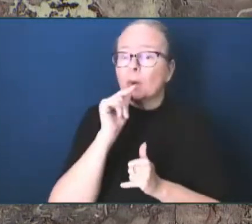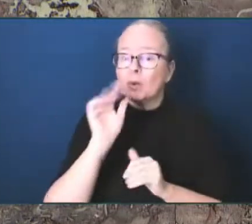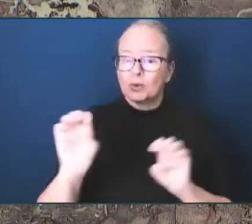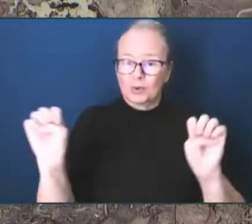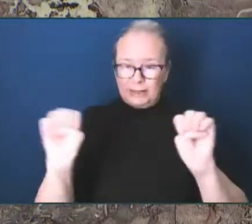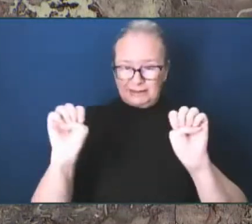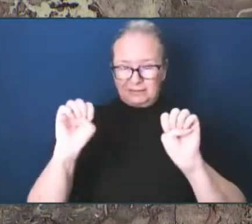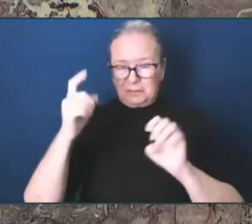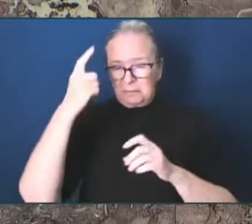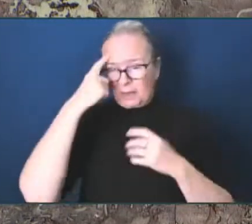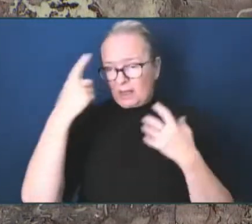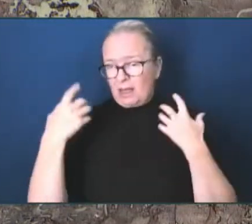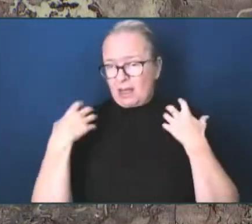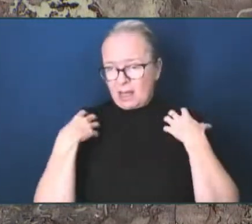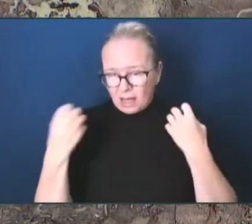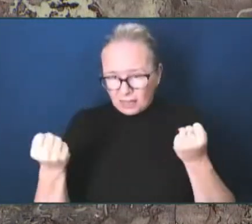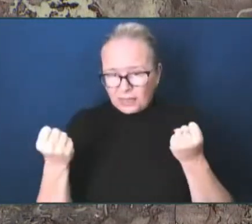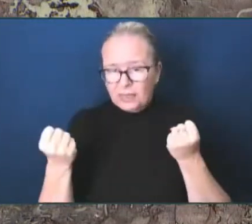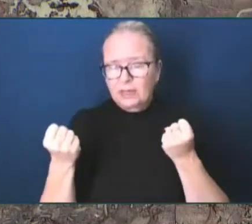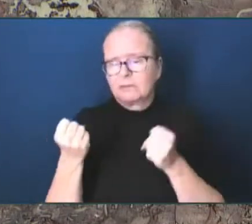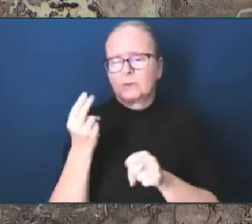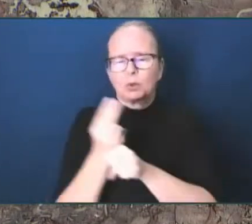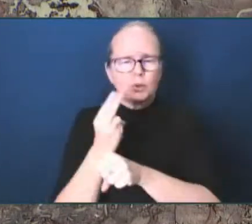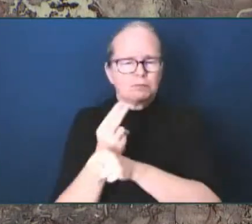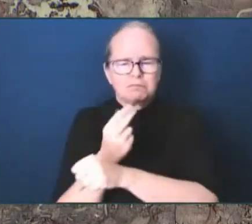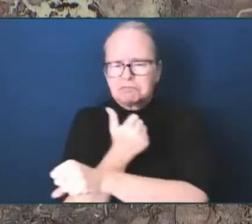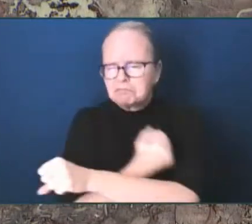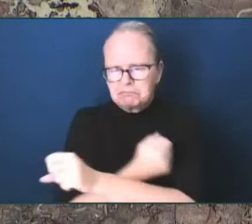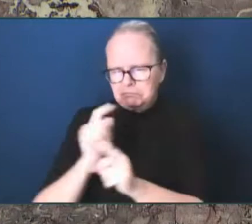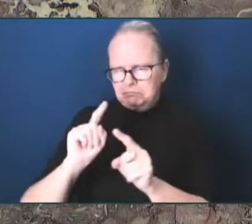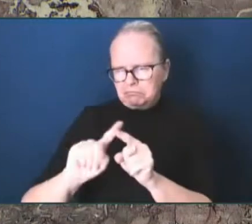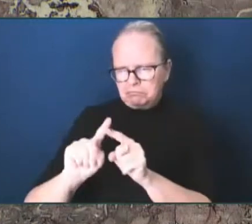are our vital regional delivery partner,